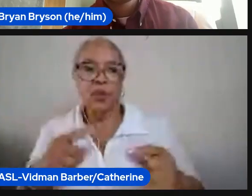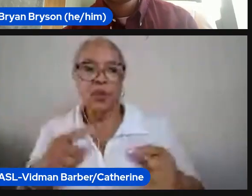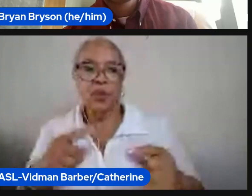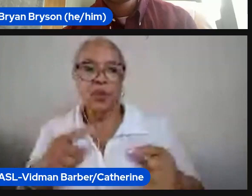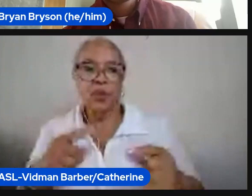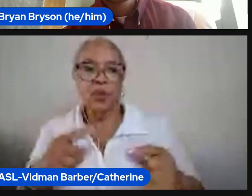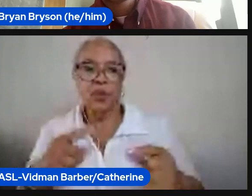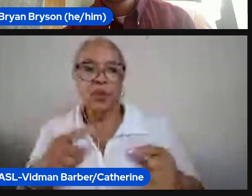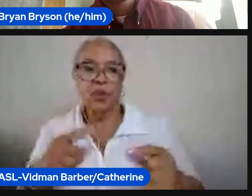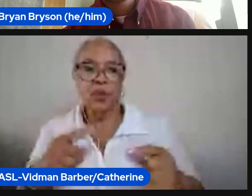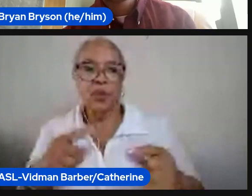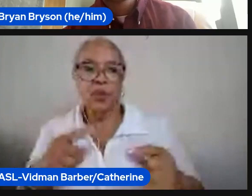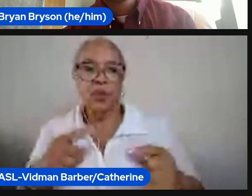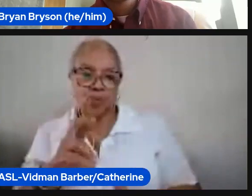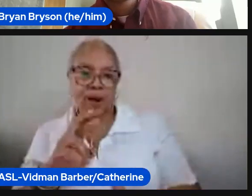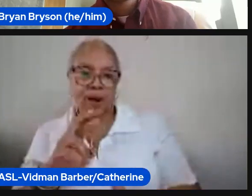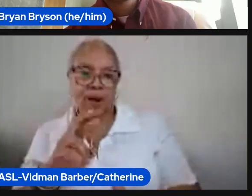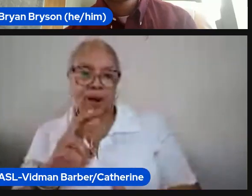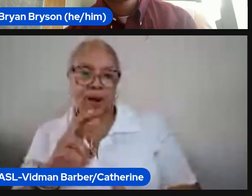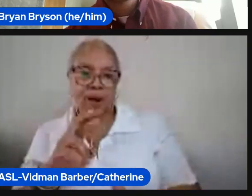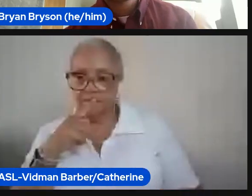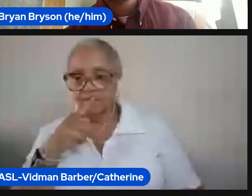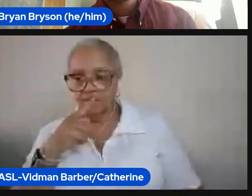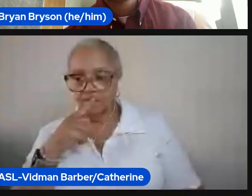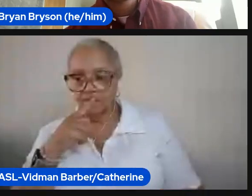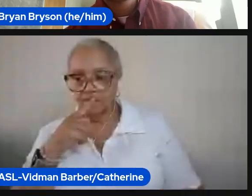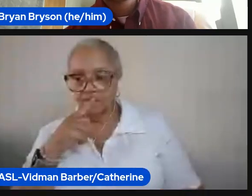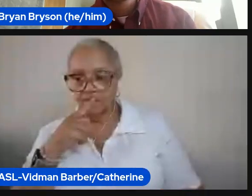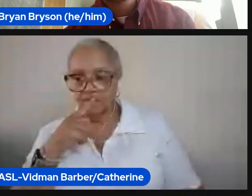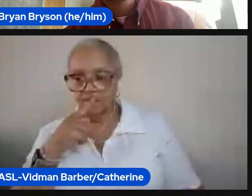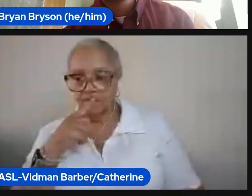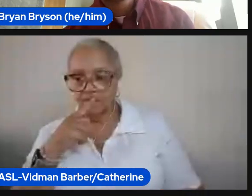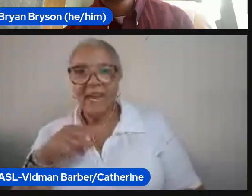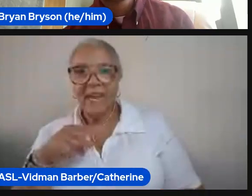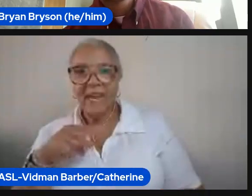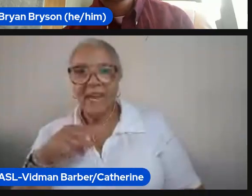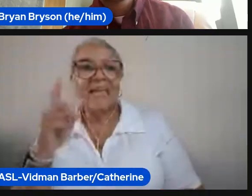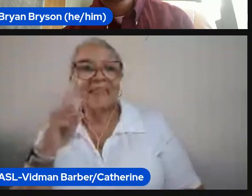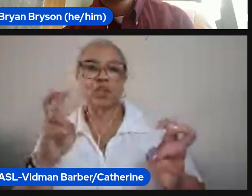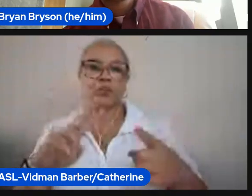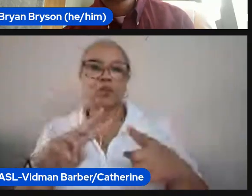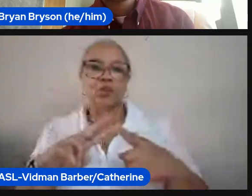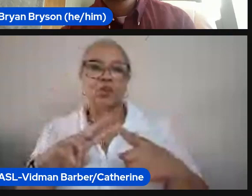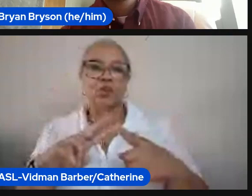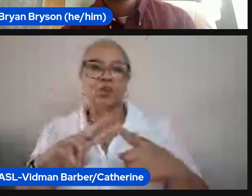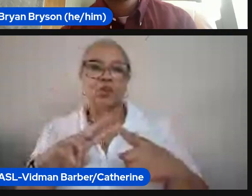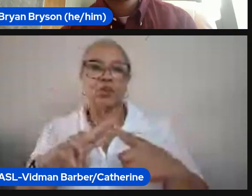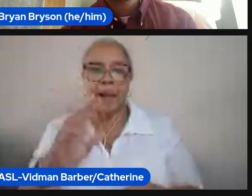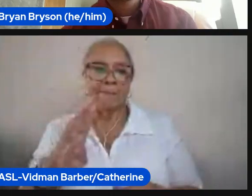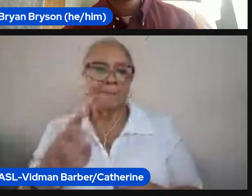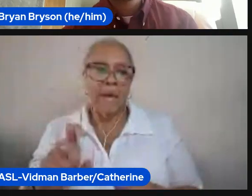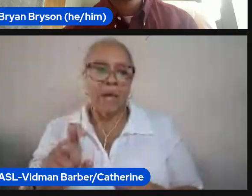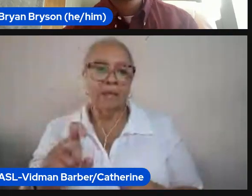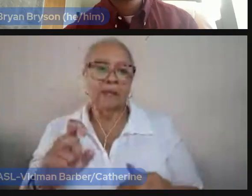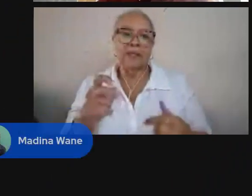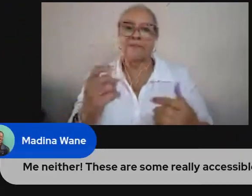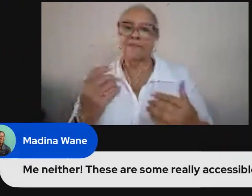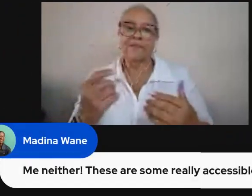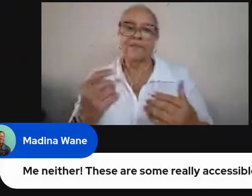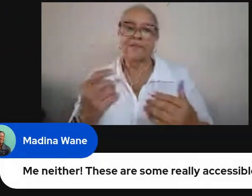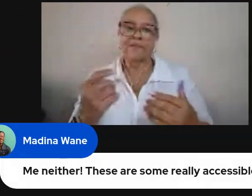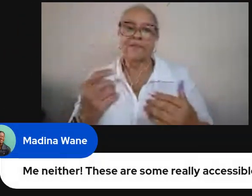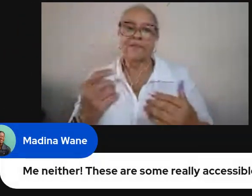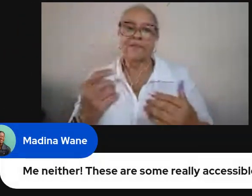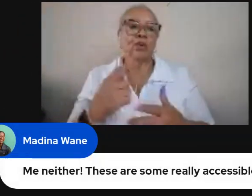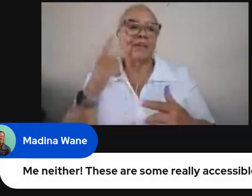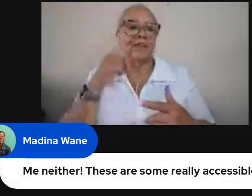that the term black box is very nuanced, and it depends on who the end user is